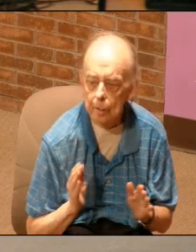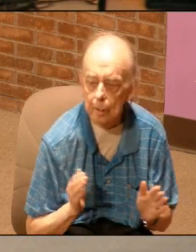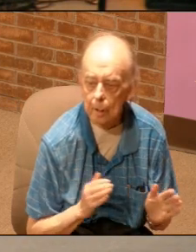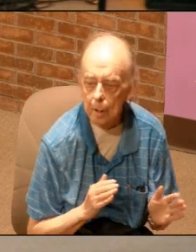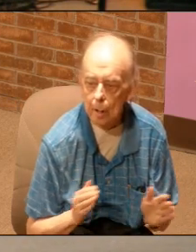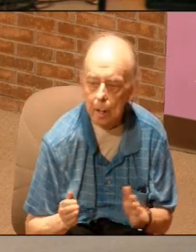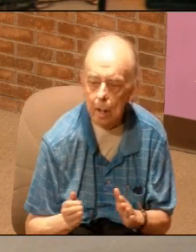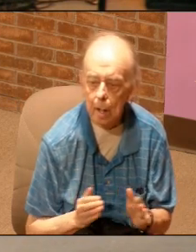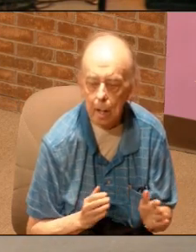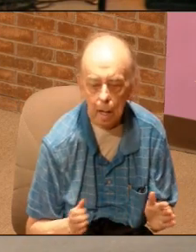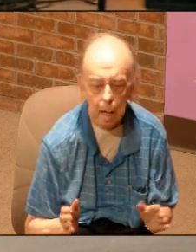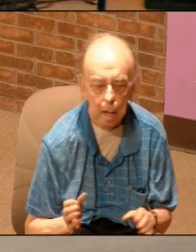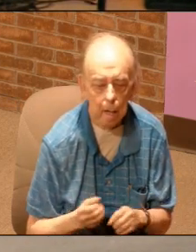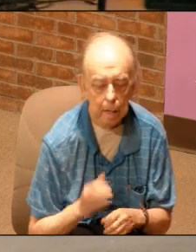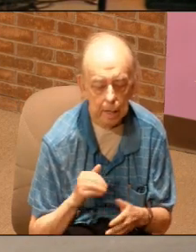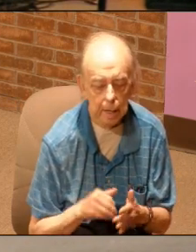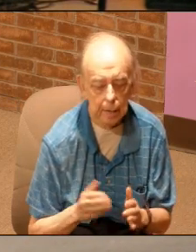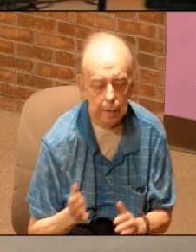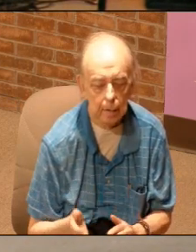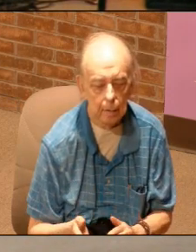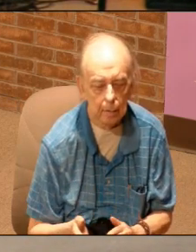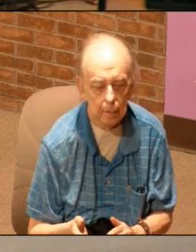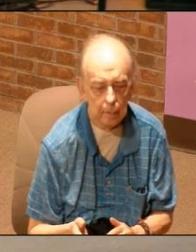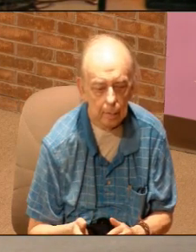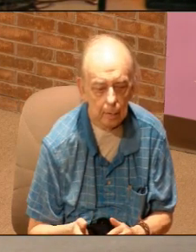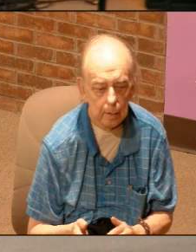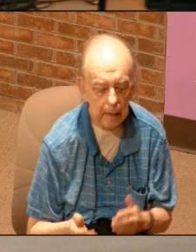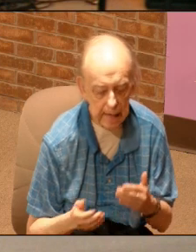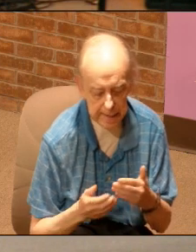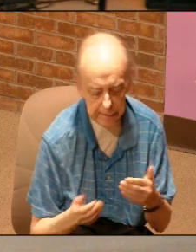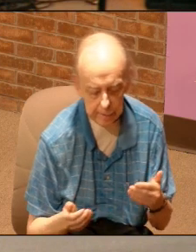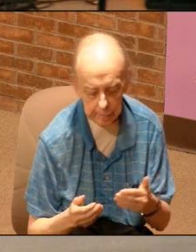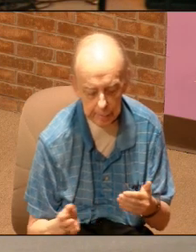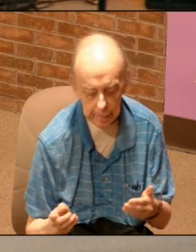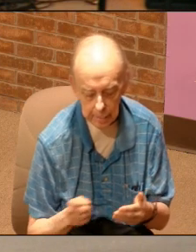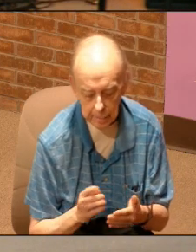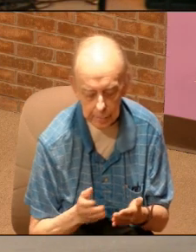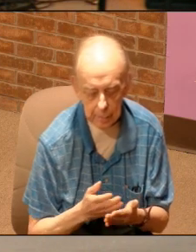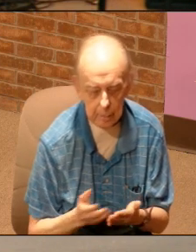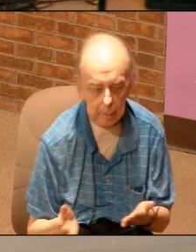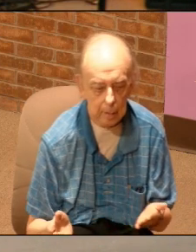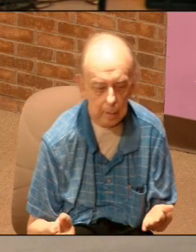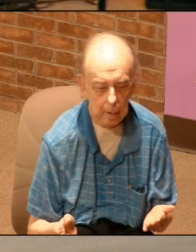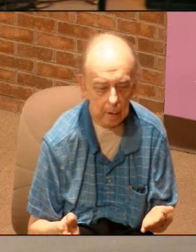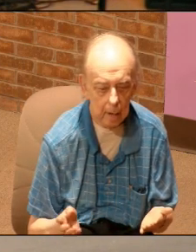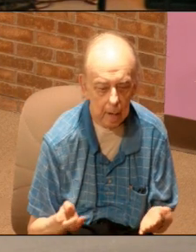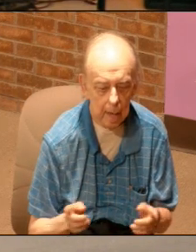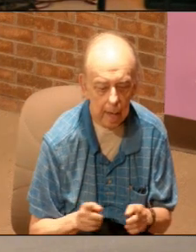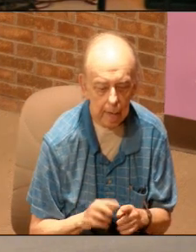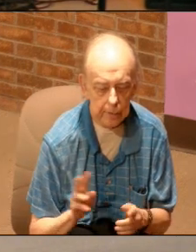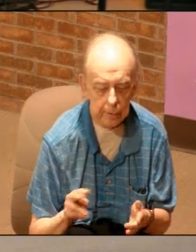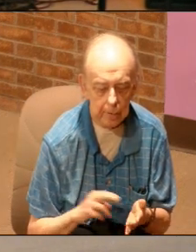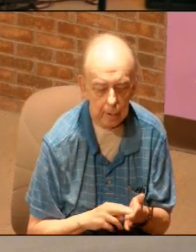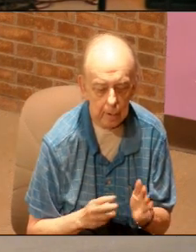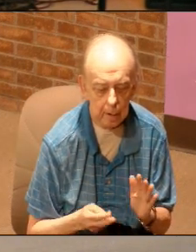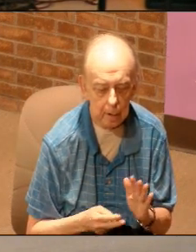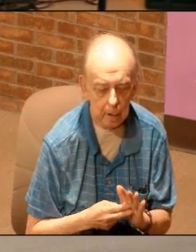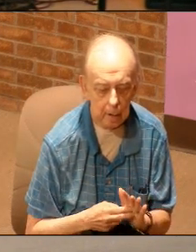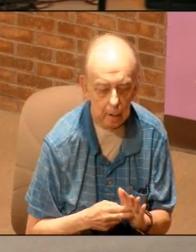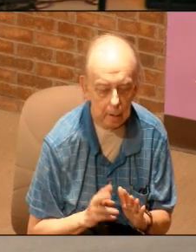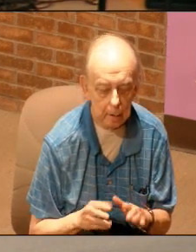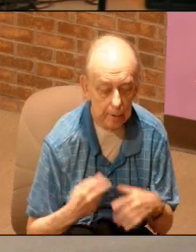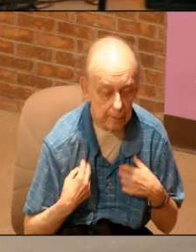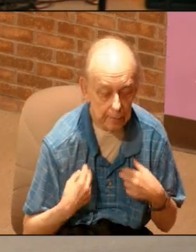You need how to learn to get in there and dissect those things as to what they are. They can be